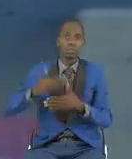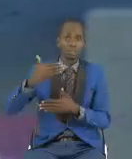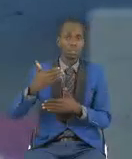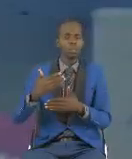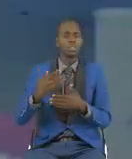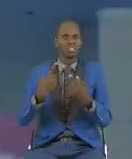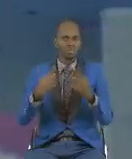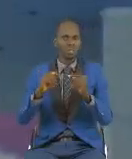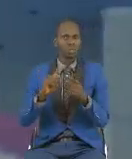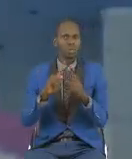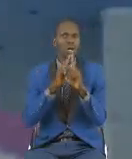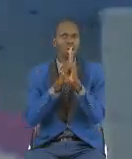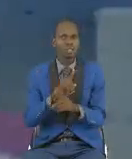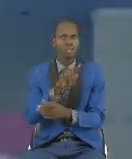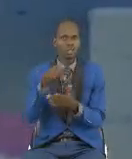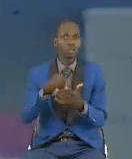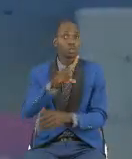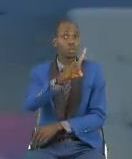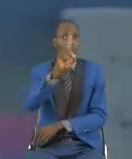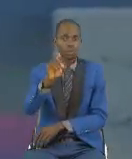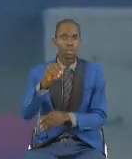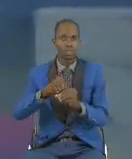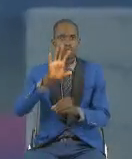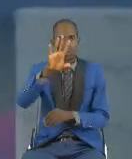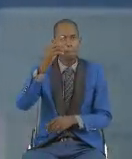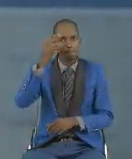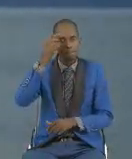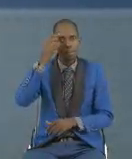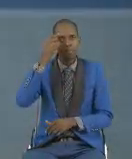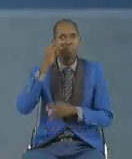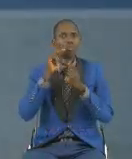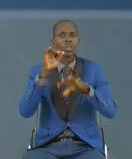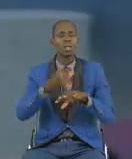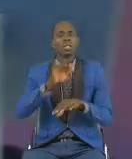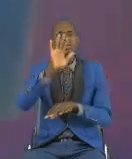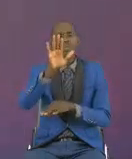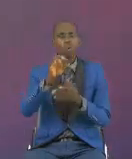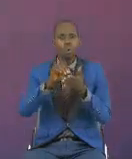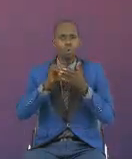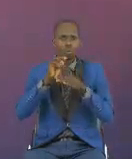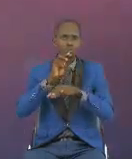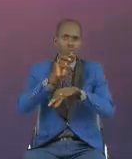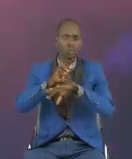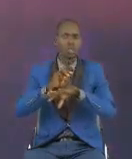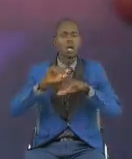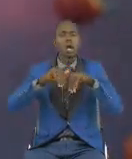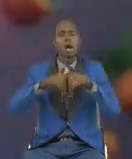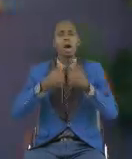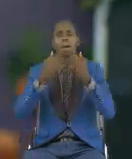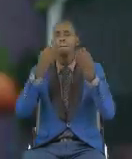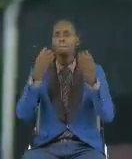question in your mind. Look at your ministry. How many people can we point to, can